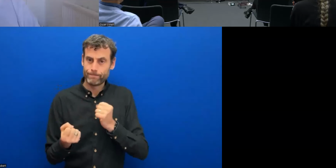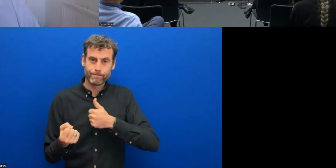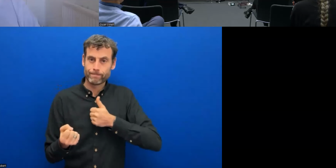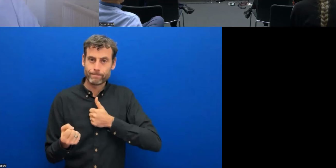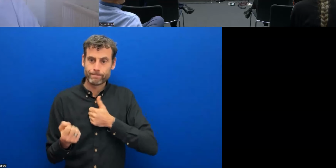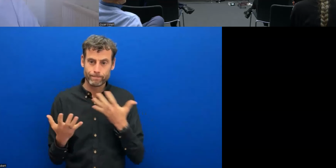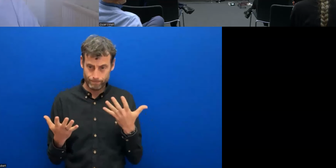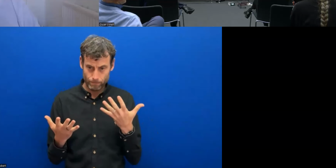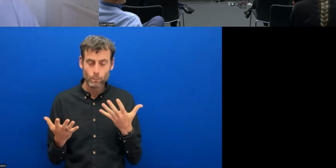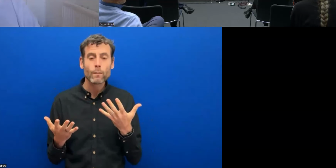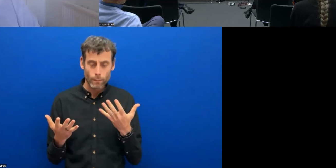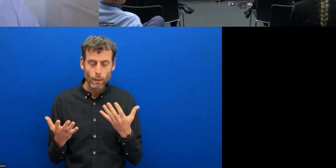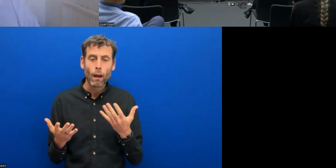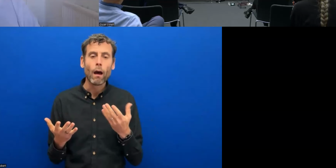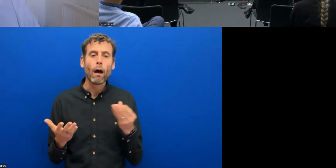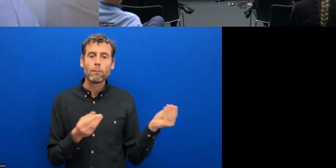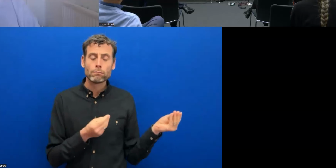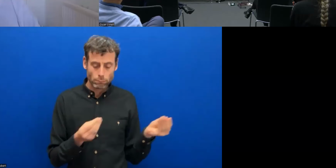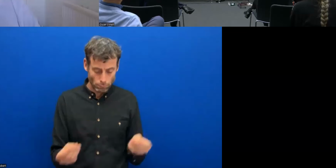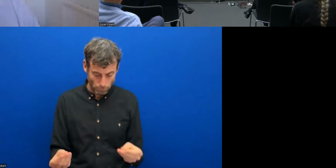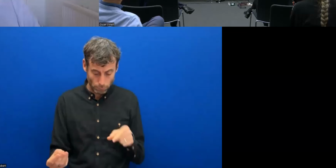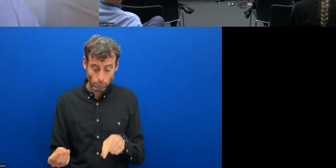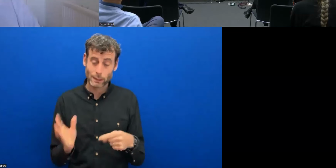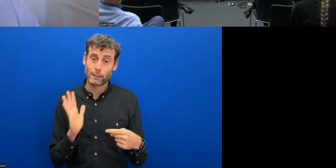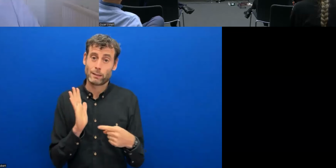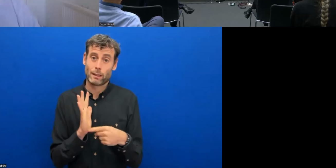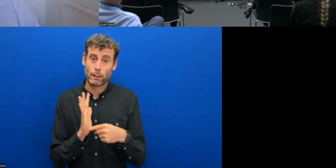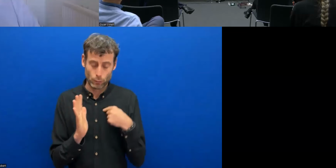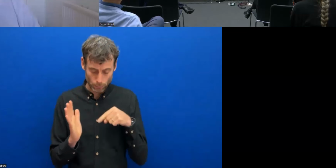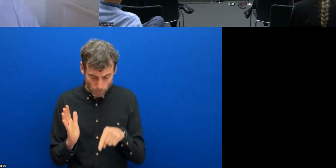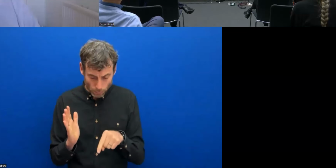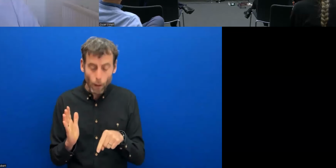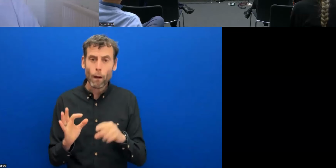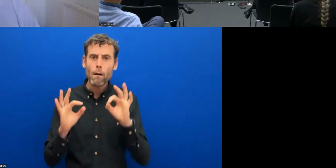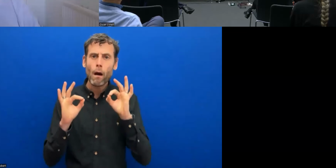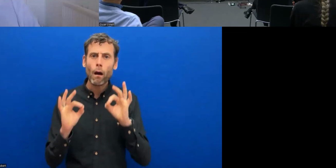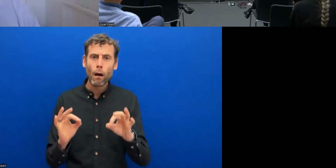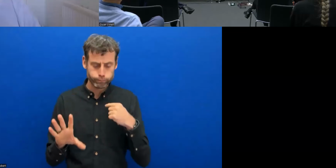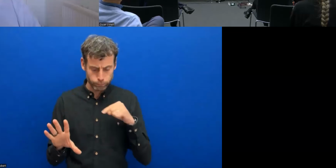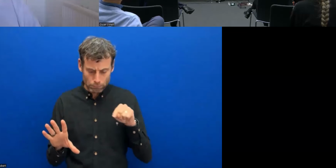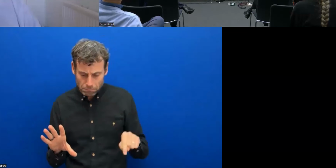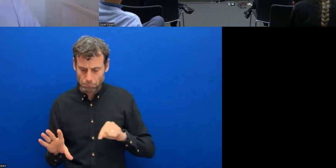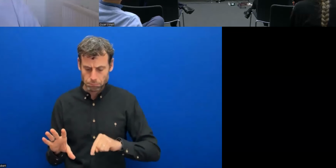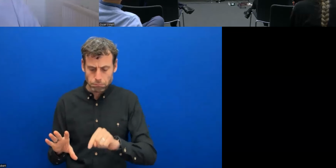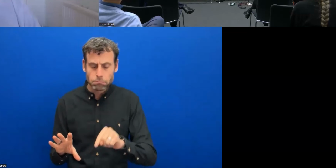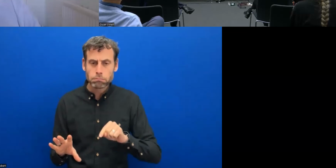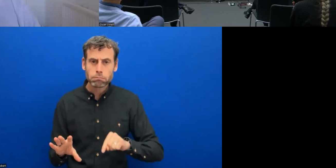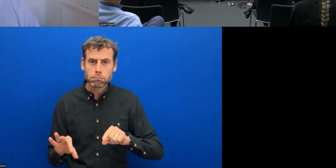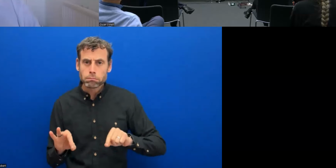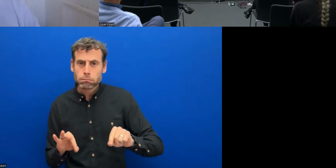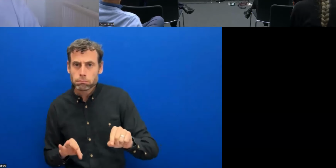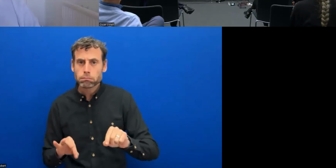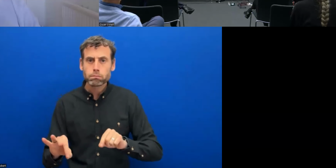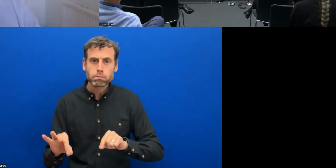conventional instrument that suited me. My impairment and so on. So I was a bit scared